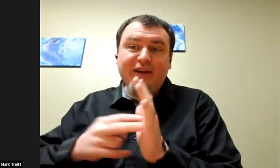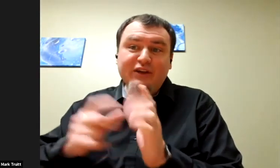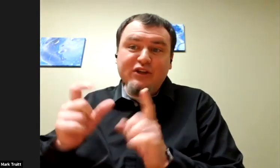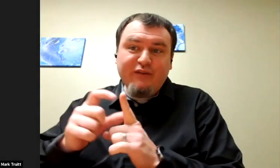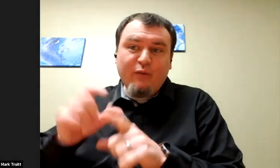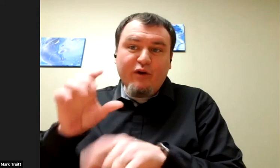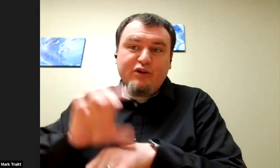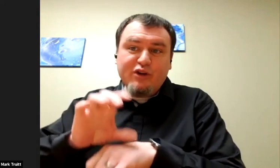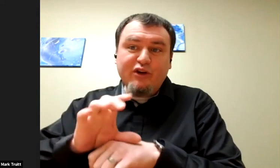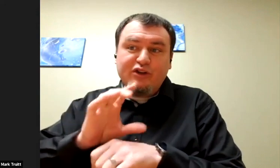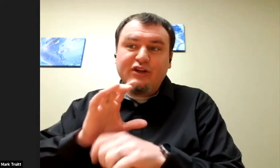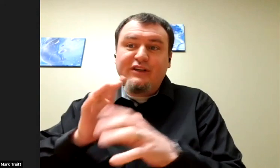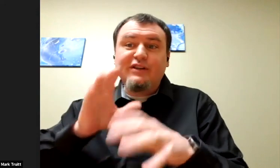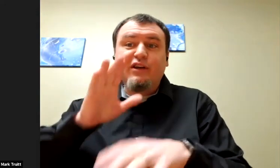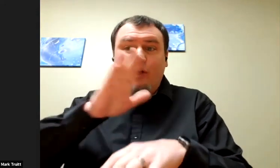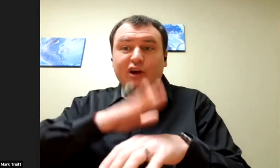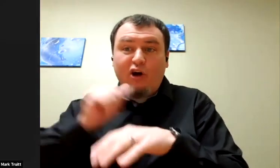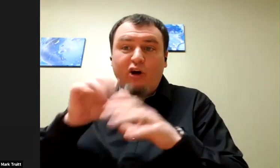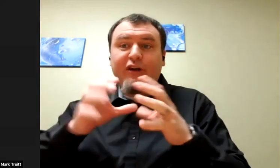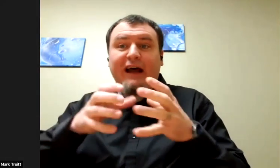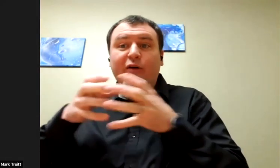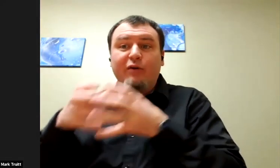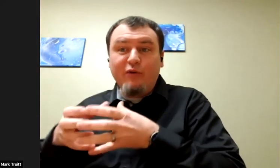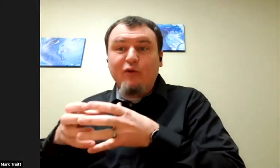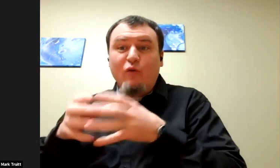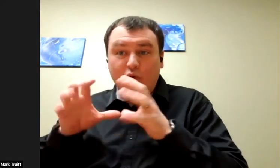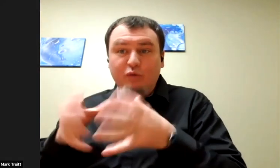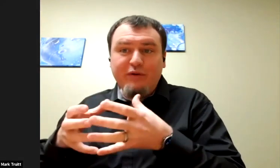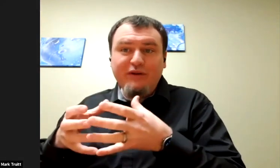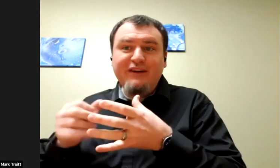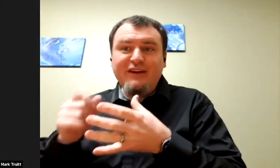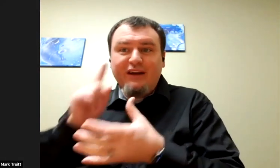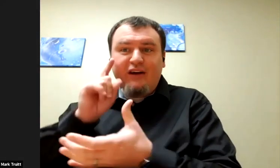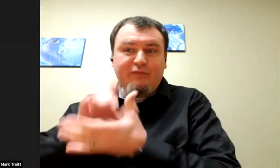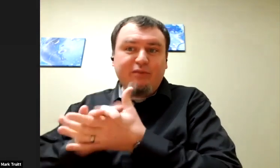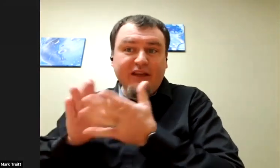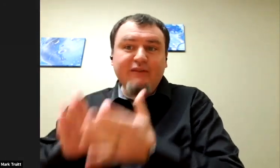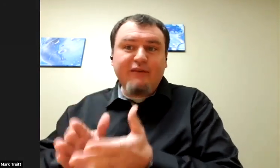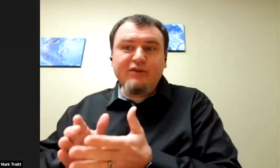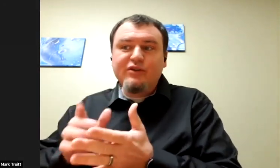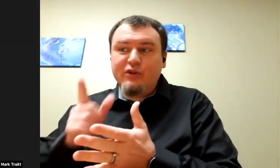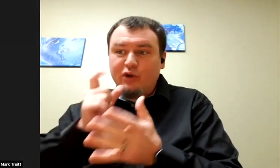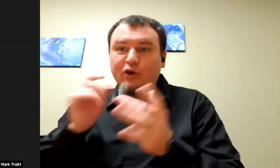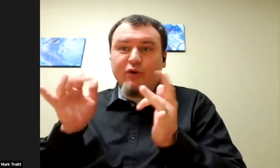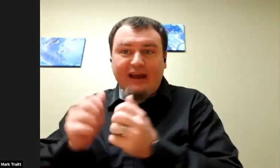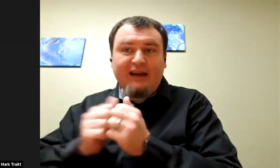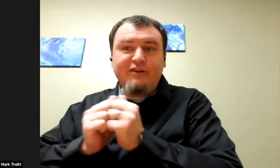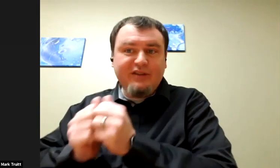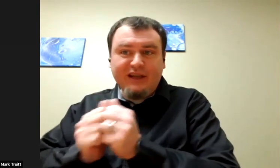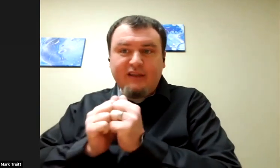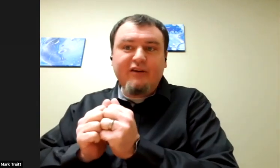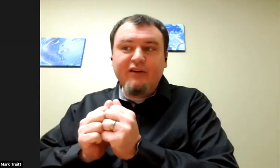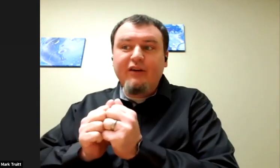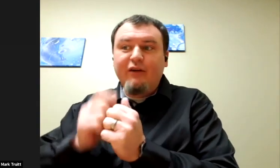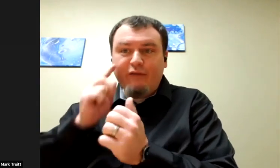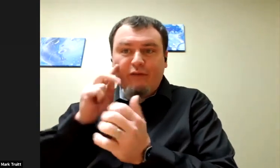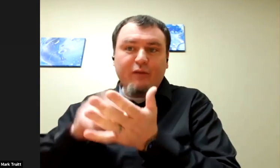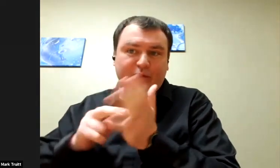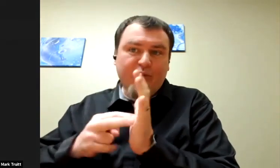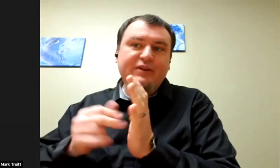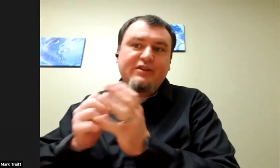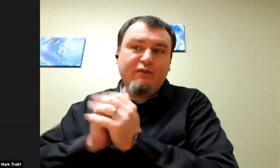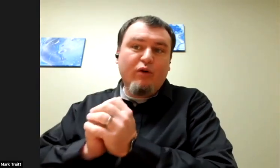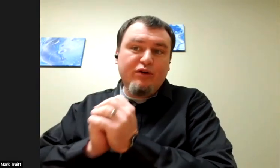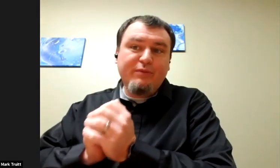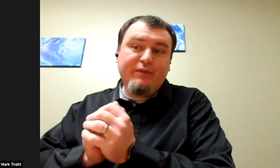My definition of the word church is a called out group of believers who gather together for